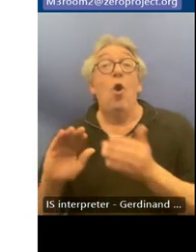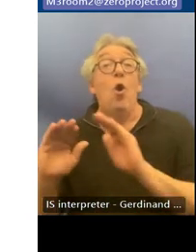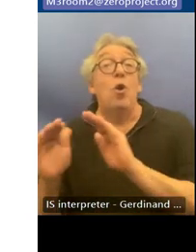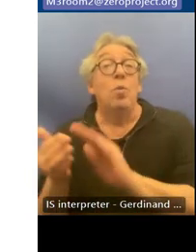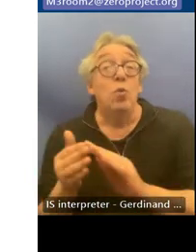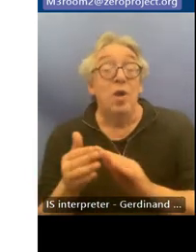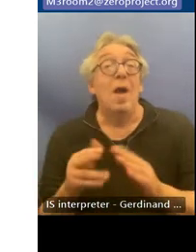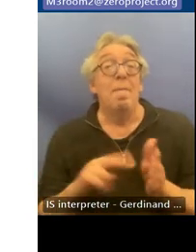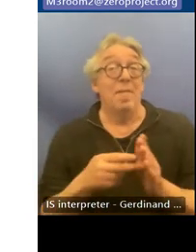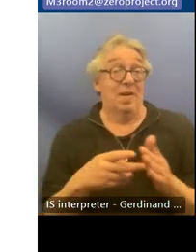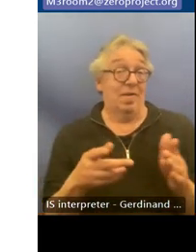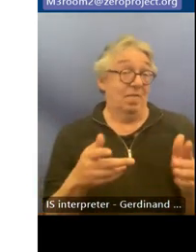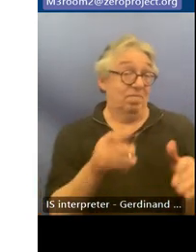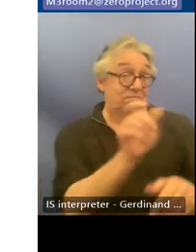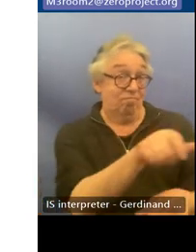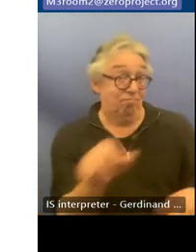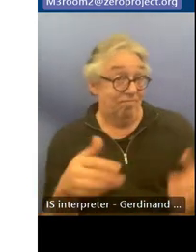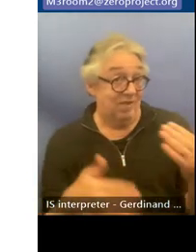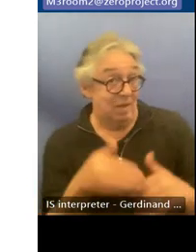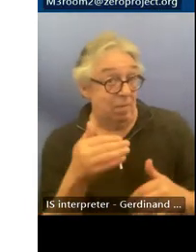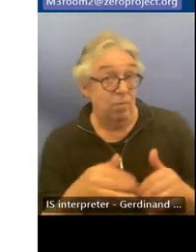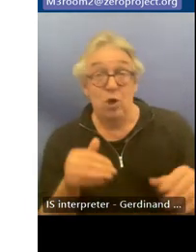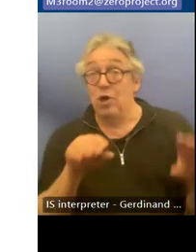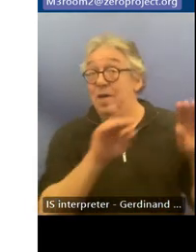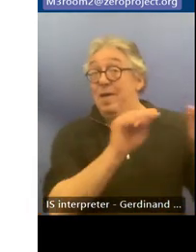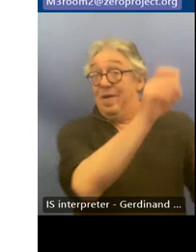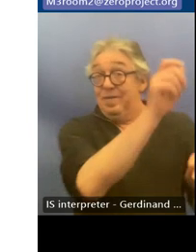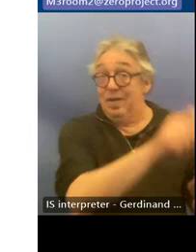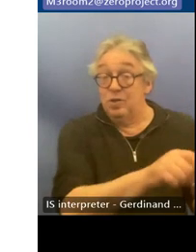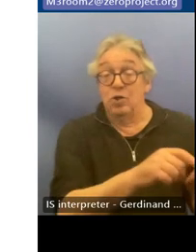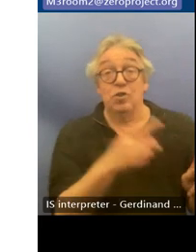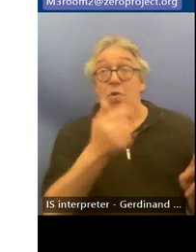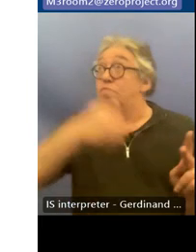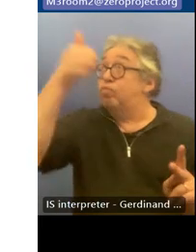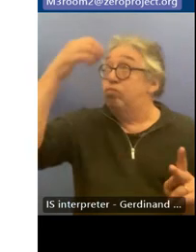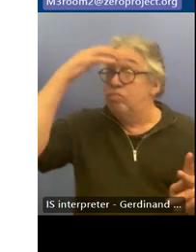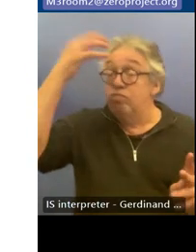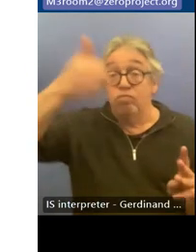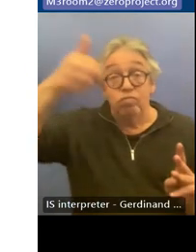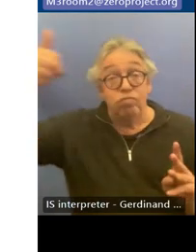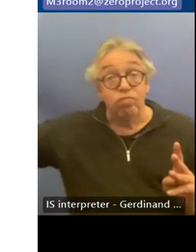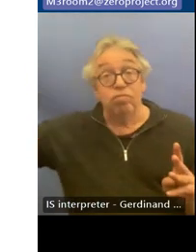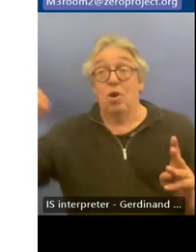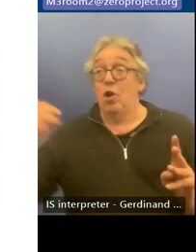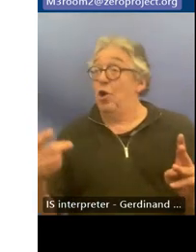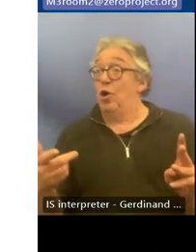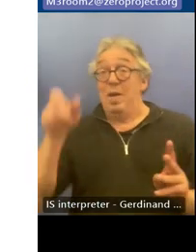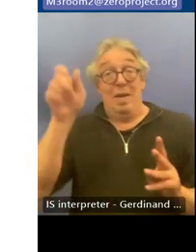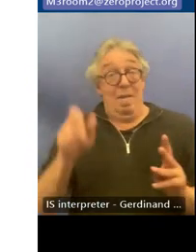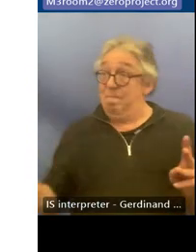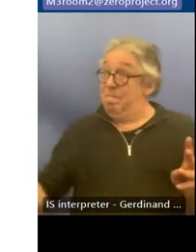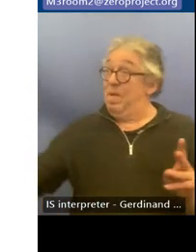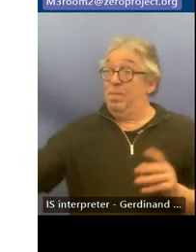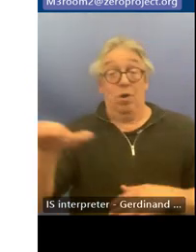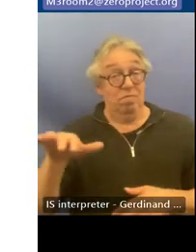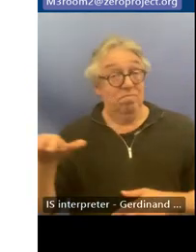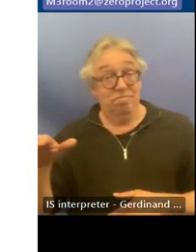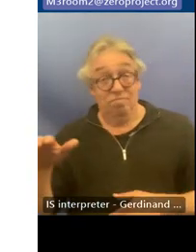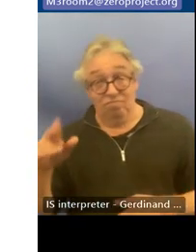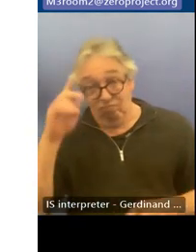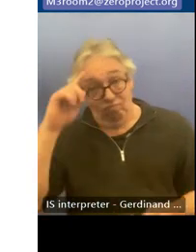disabilities, their families, and teachers, authorities, and the civil society. Children are